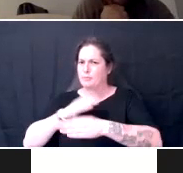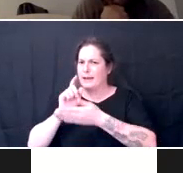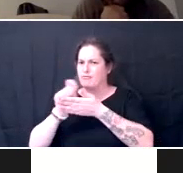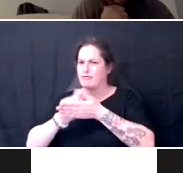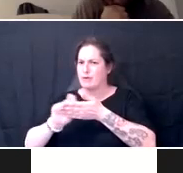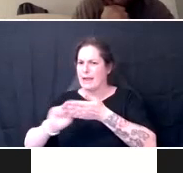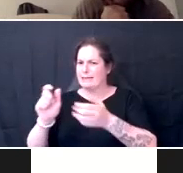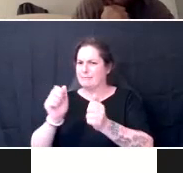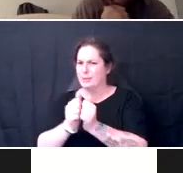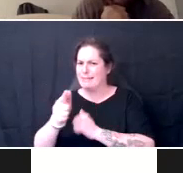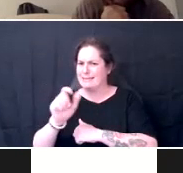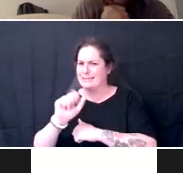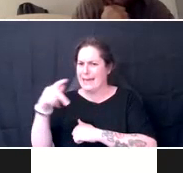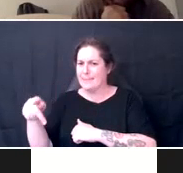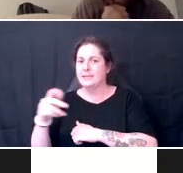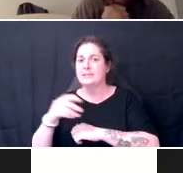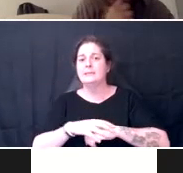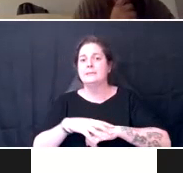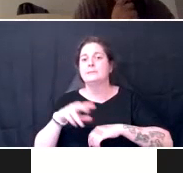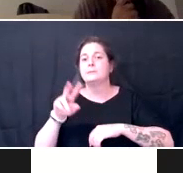the 2.6